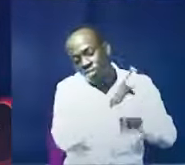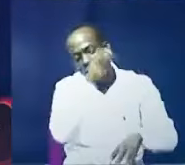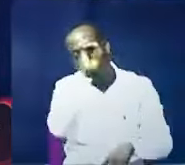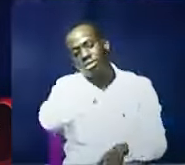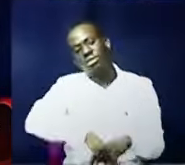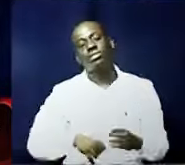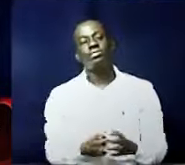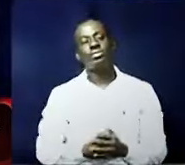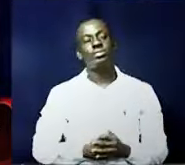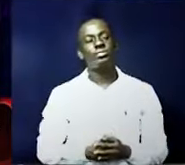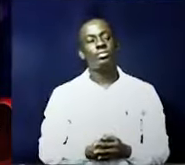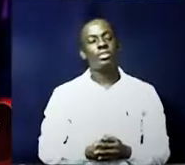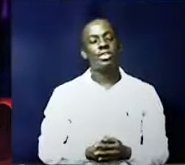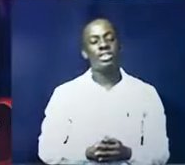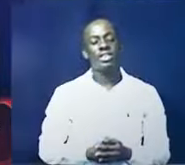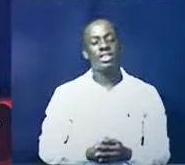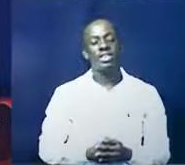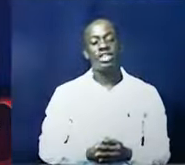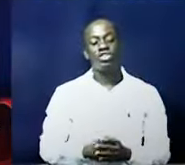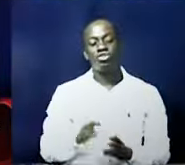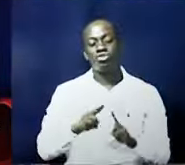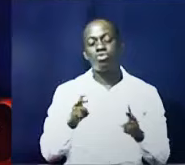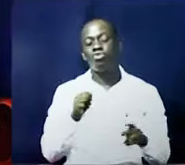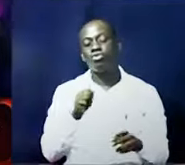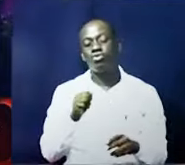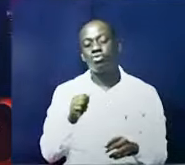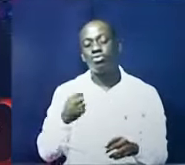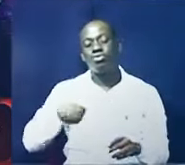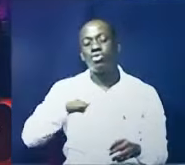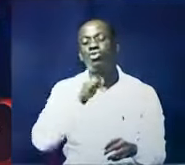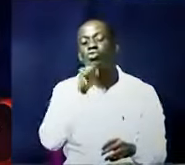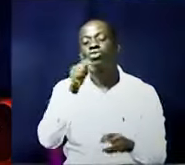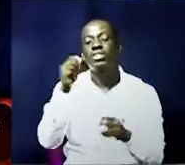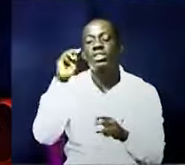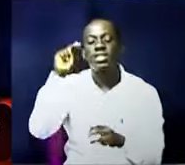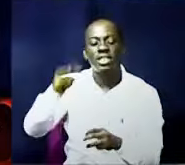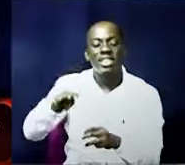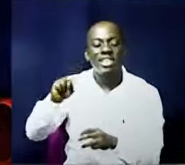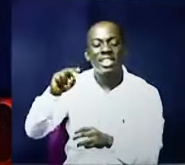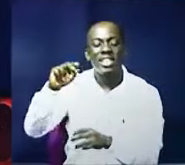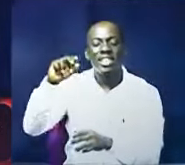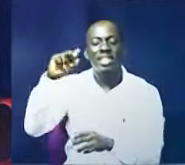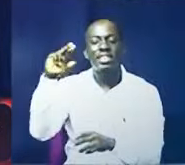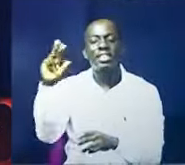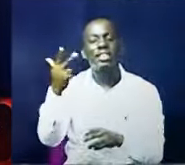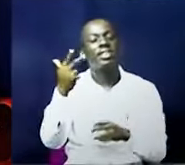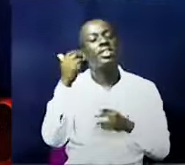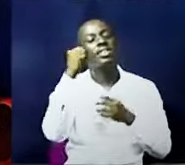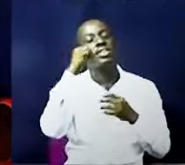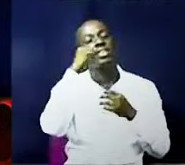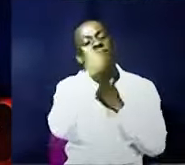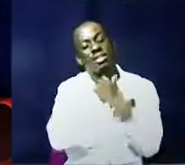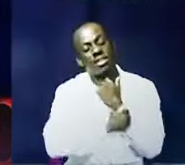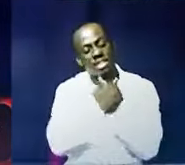we didn't need a third Adam. Now, if Jesus had to wait upon God